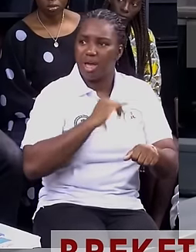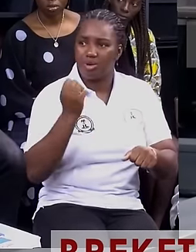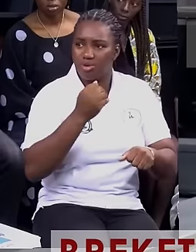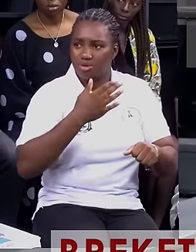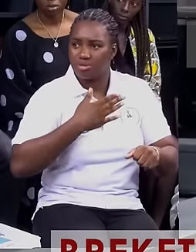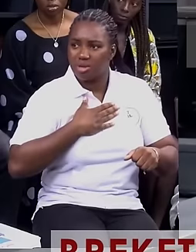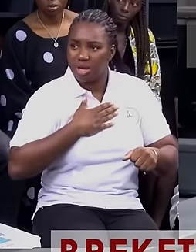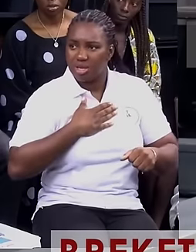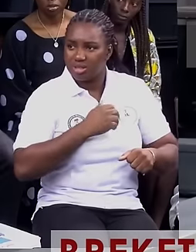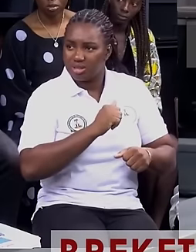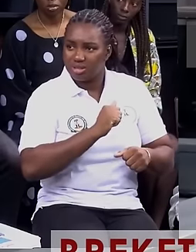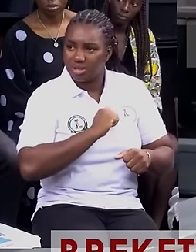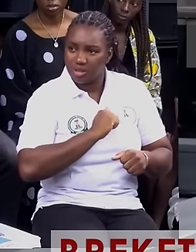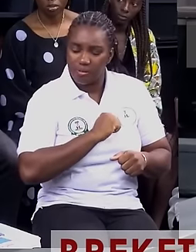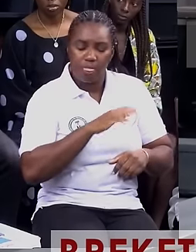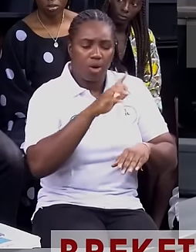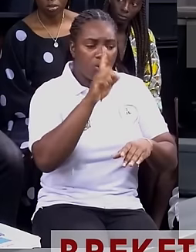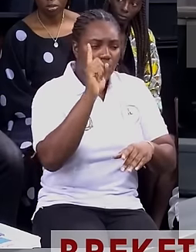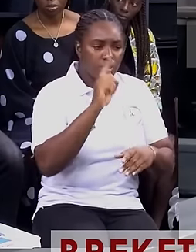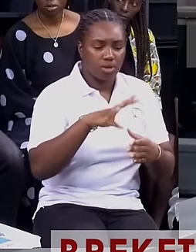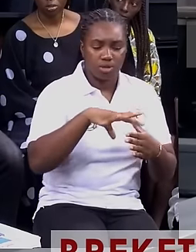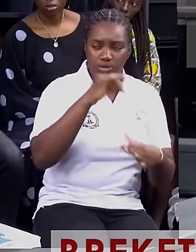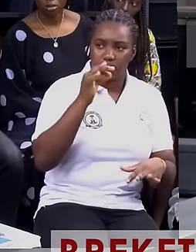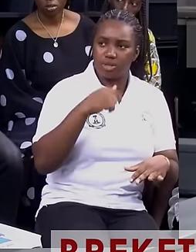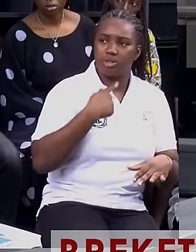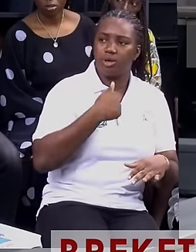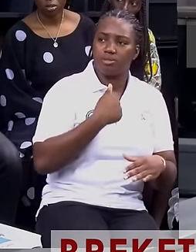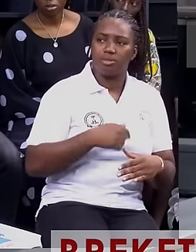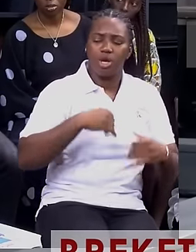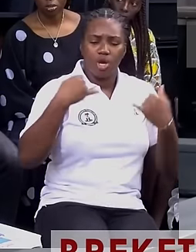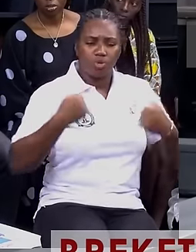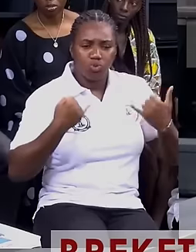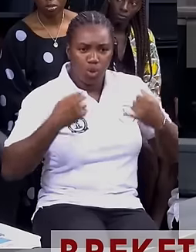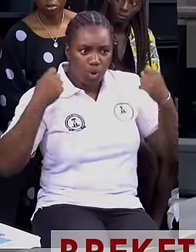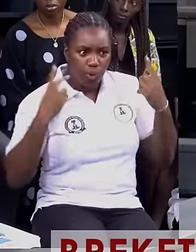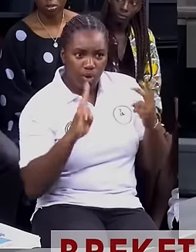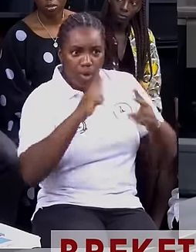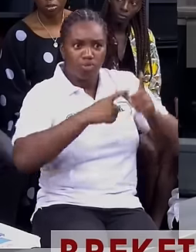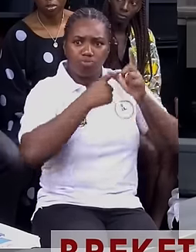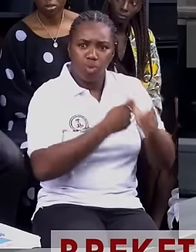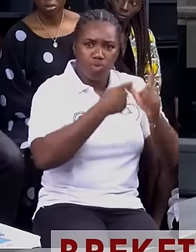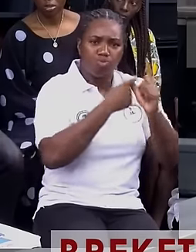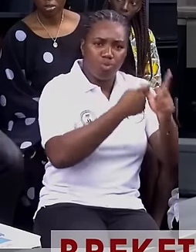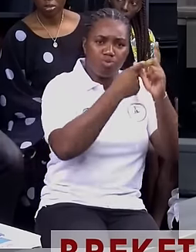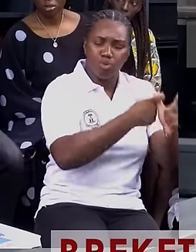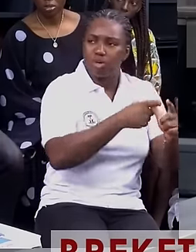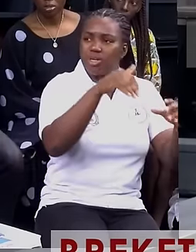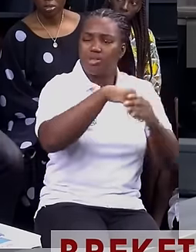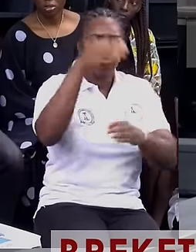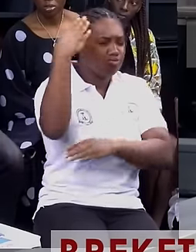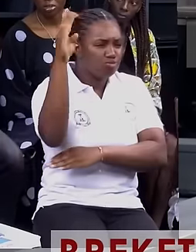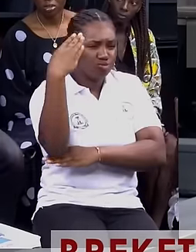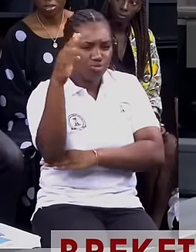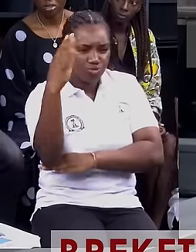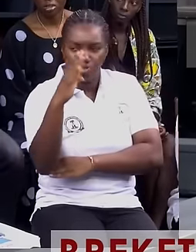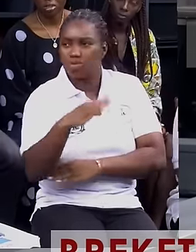said, Joy, wake up and start running. I don't know where I was running to in the thick forest that middle of the night. So, I was just running